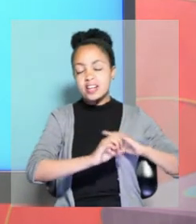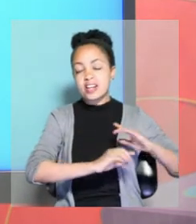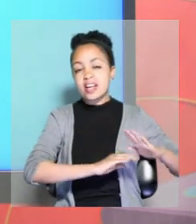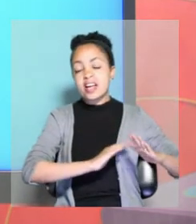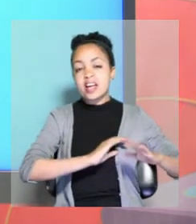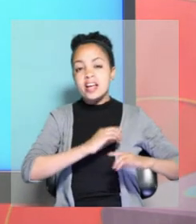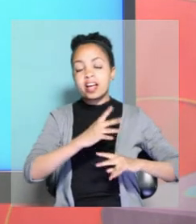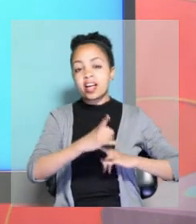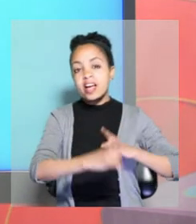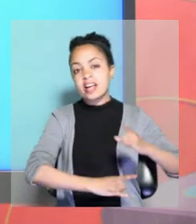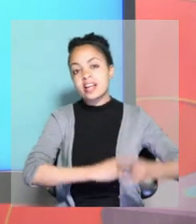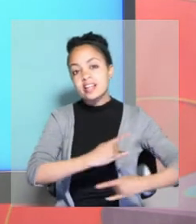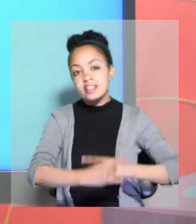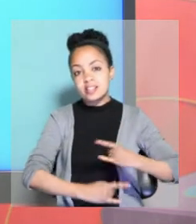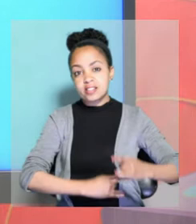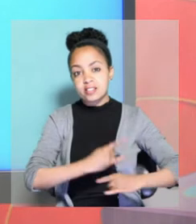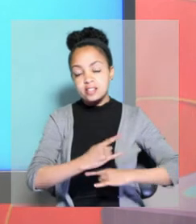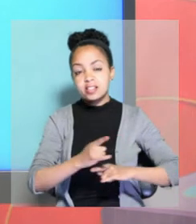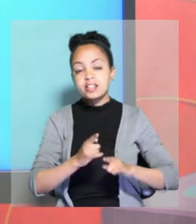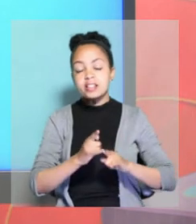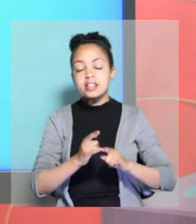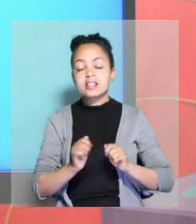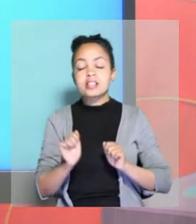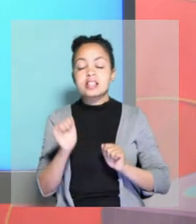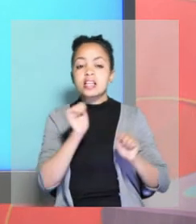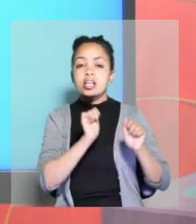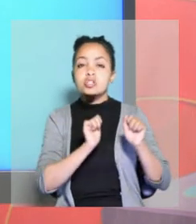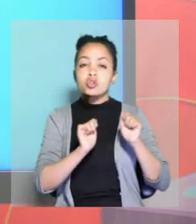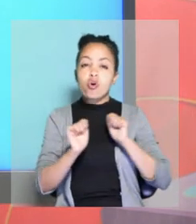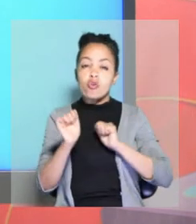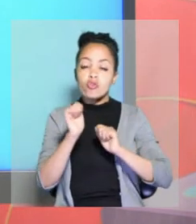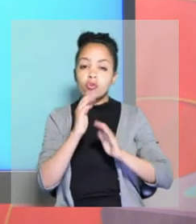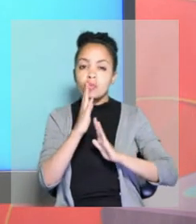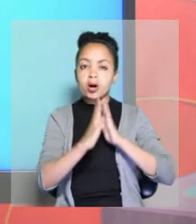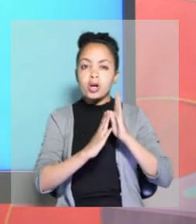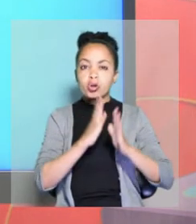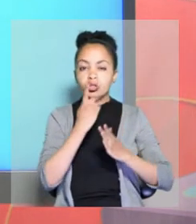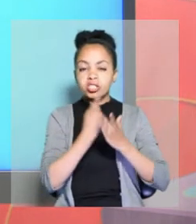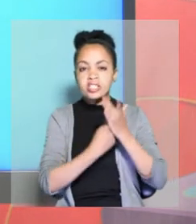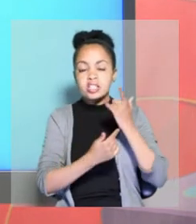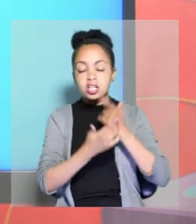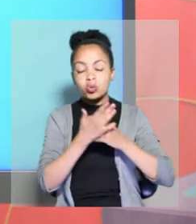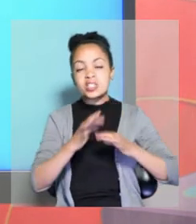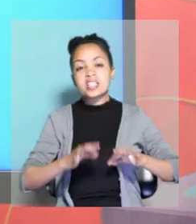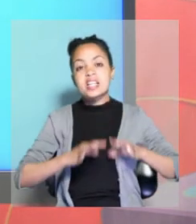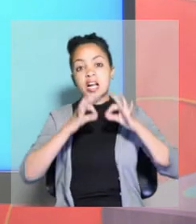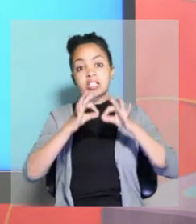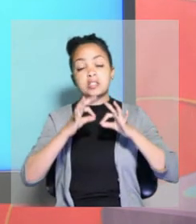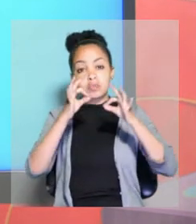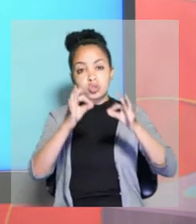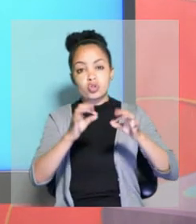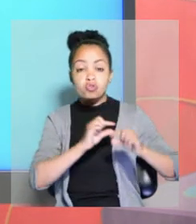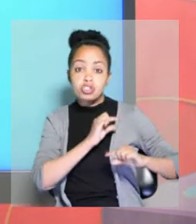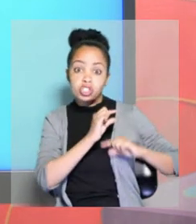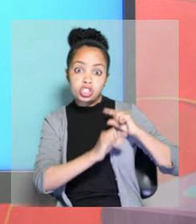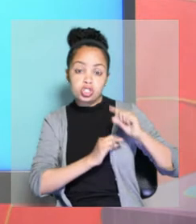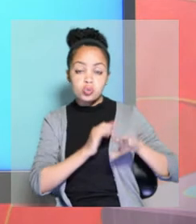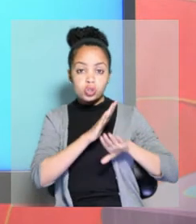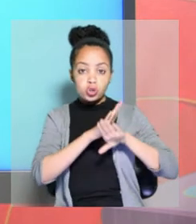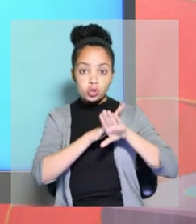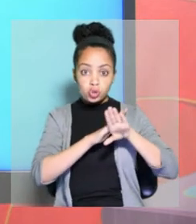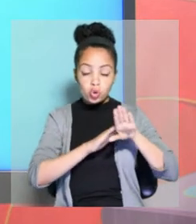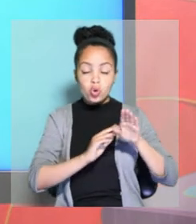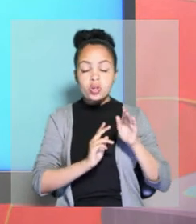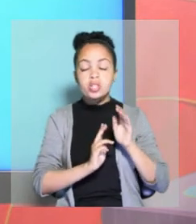heredity. It is a science of biology that deals about a transmission of gene, which we call a unit